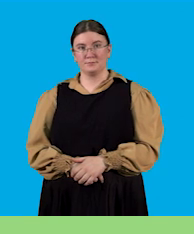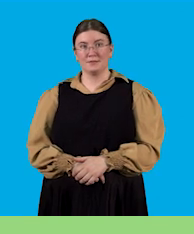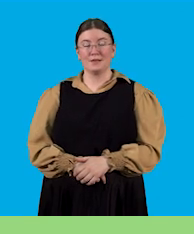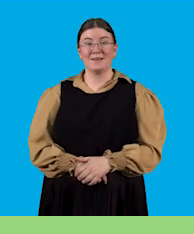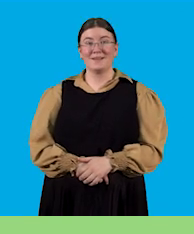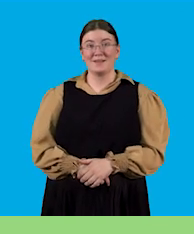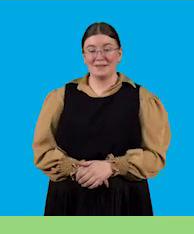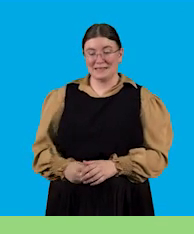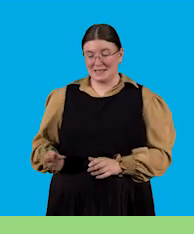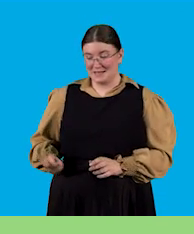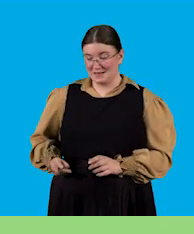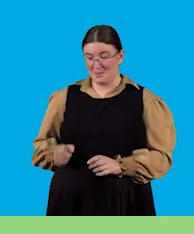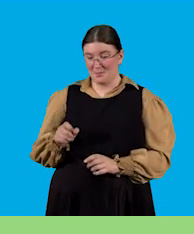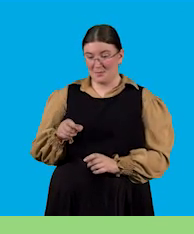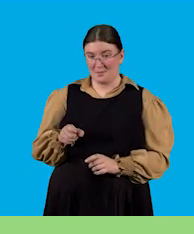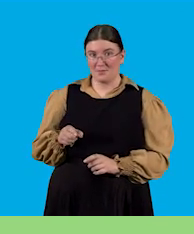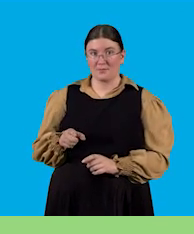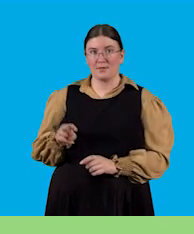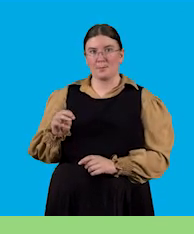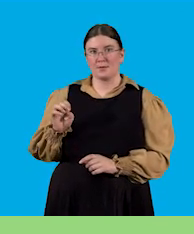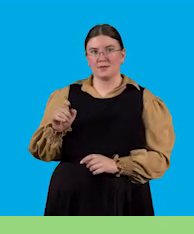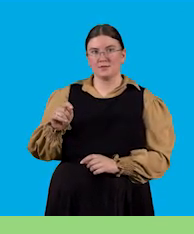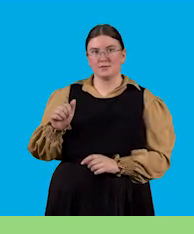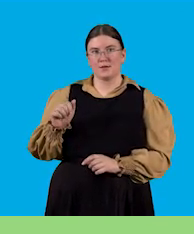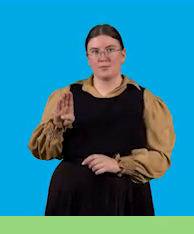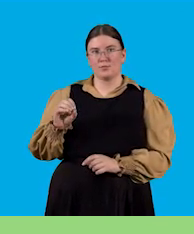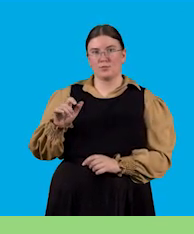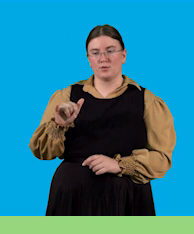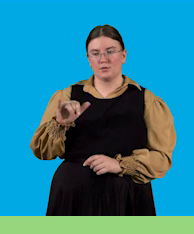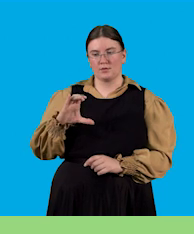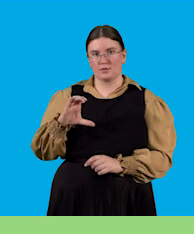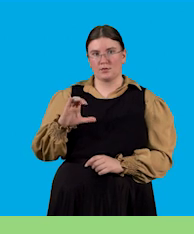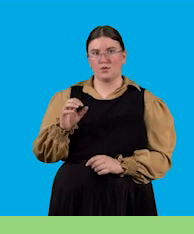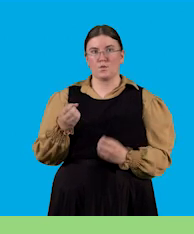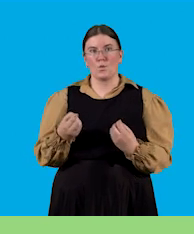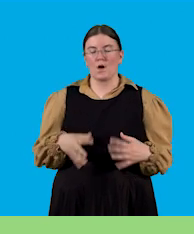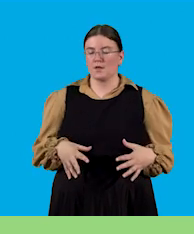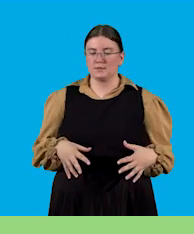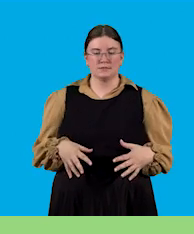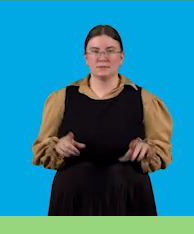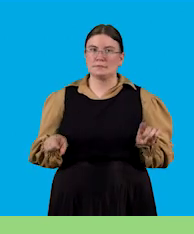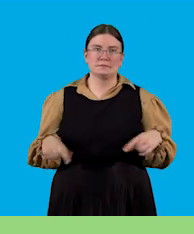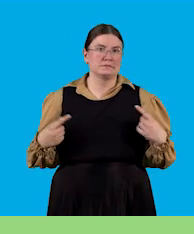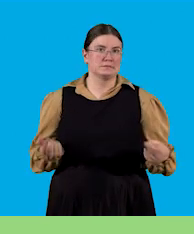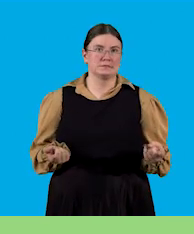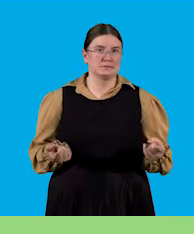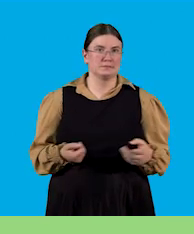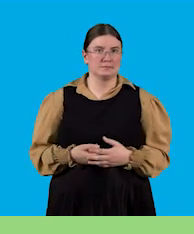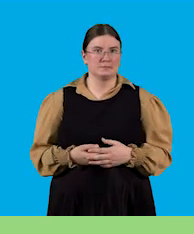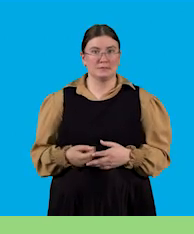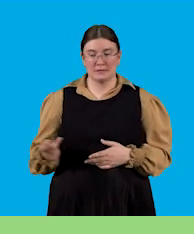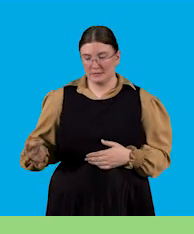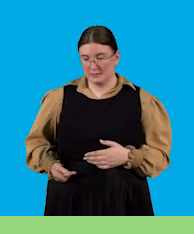ability to remove metabolic waste. Just as the name suggests, your kidney has